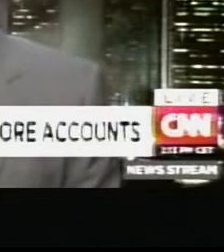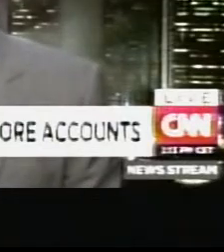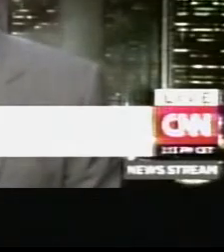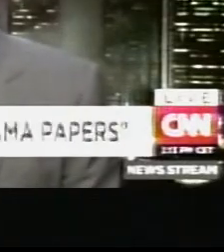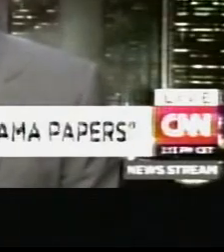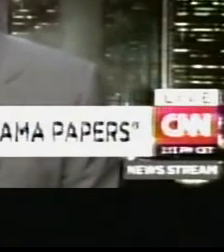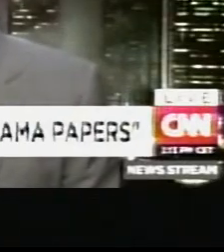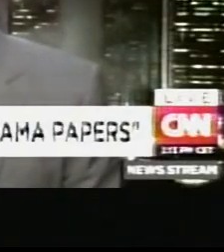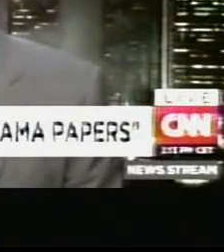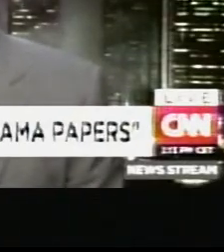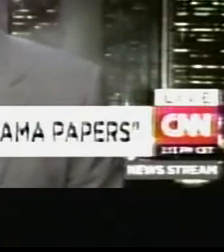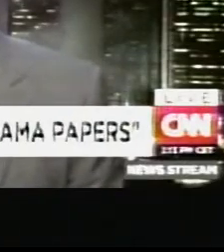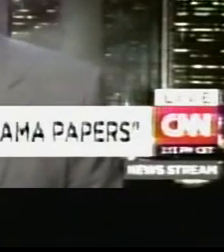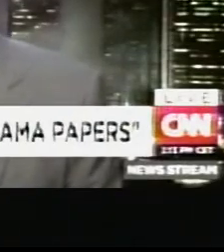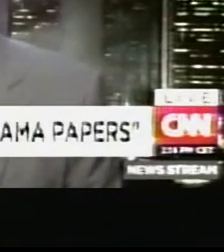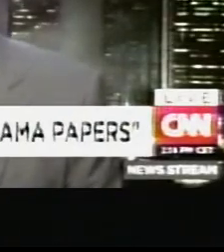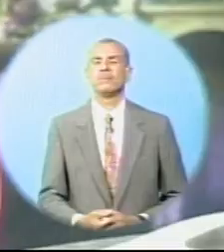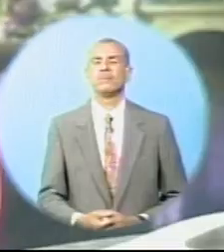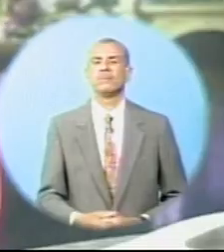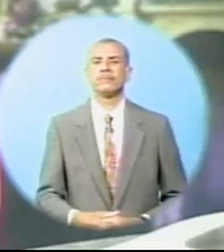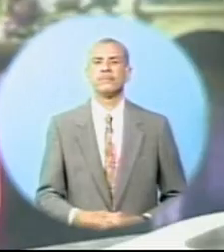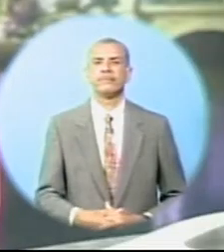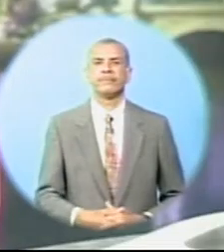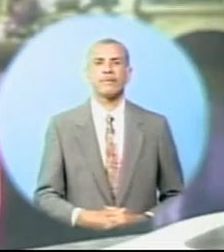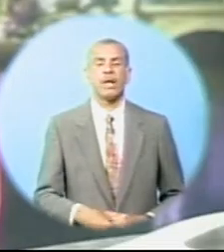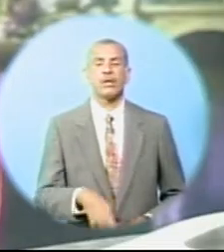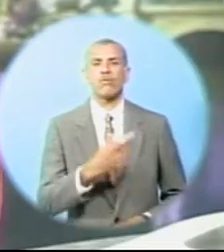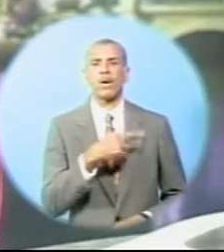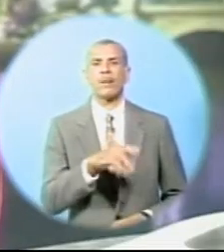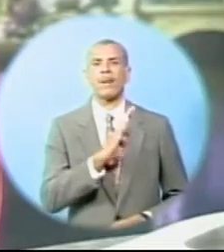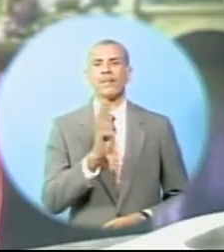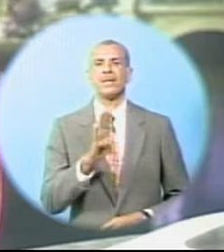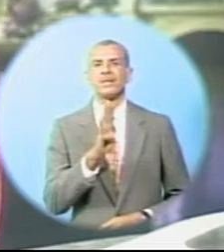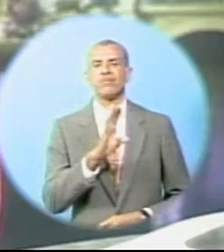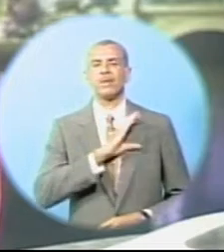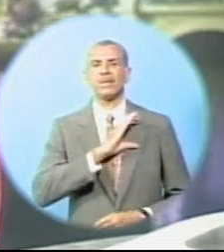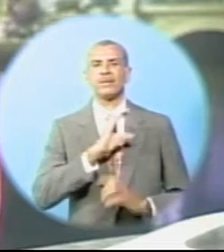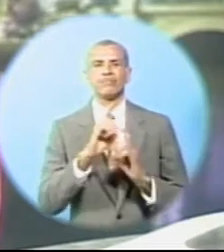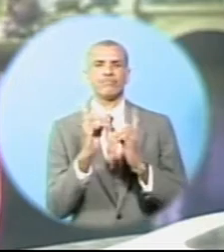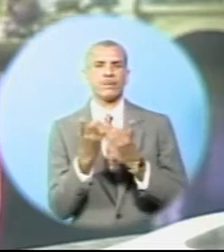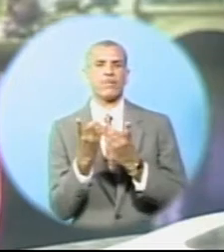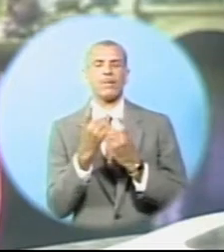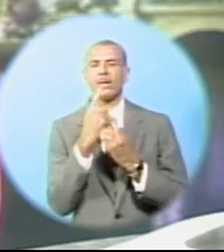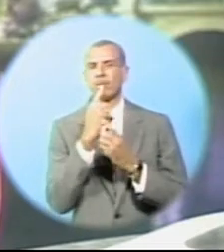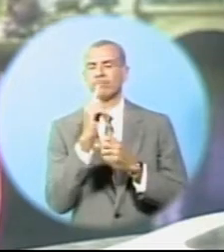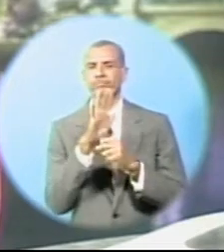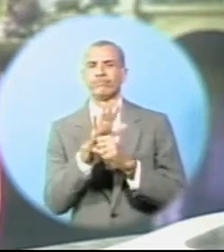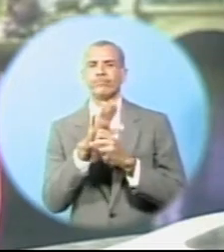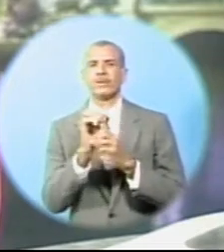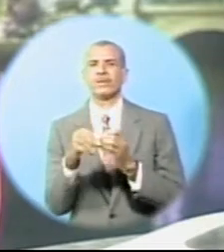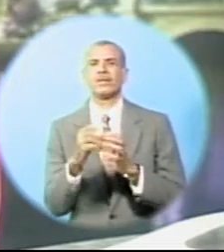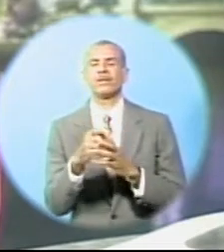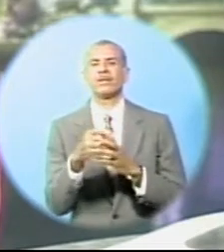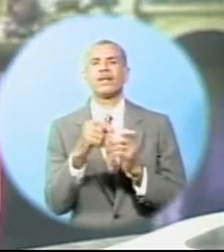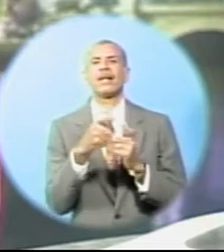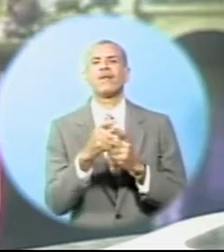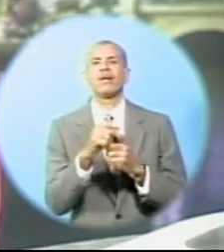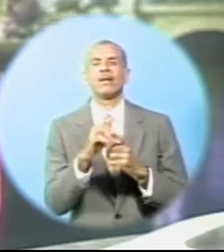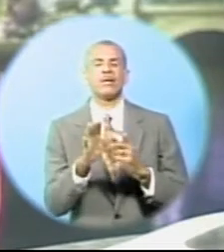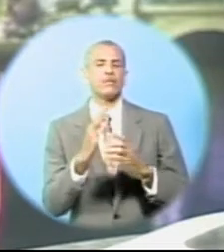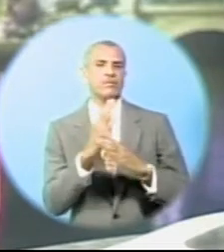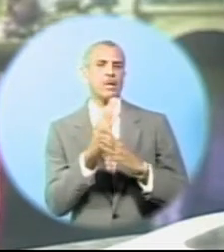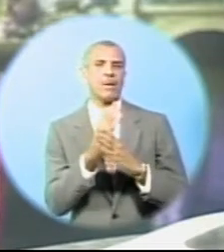mainly. Can't say for sure, obviously, at the moment. The Royal Barbados Police Force is dedicating resources to tackle stunt riding